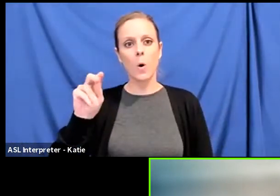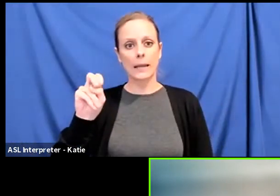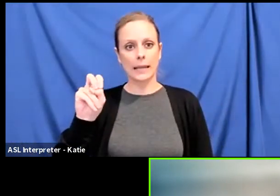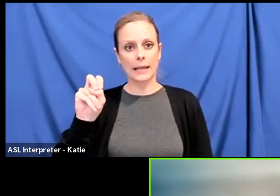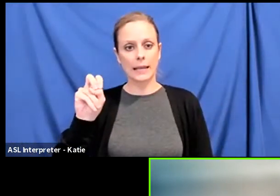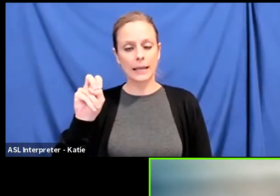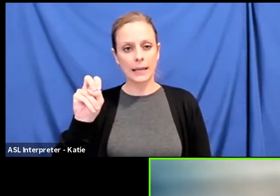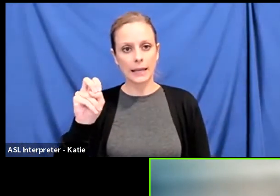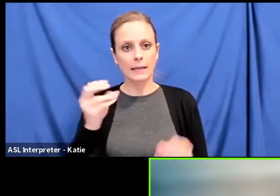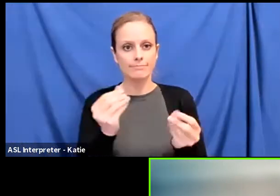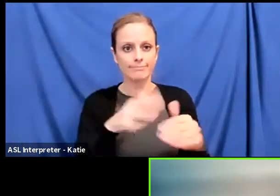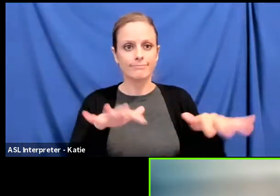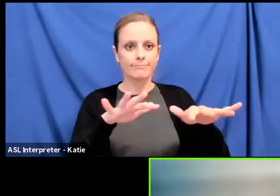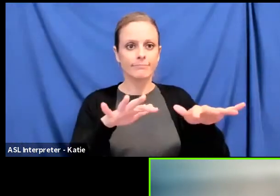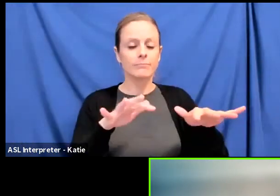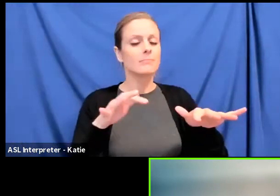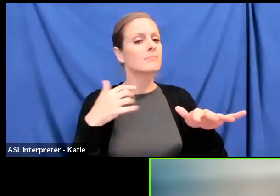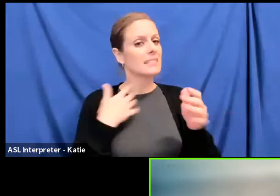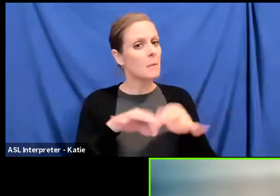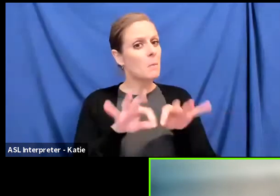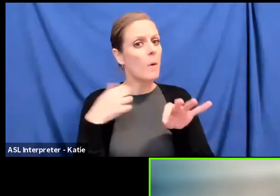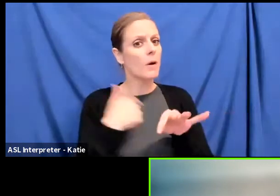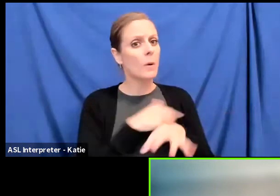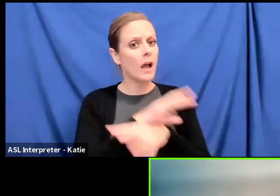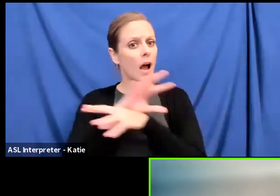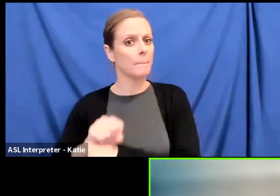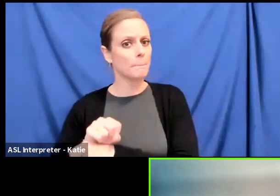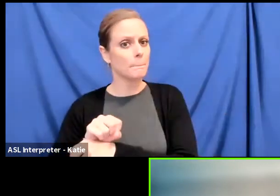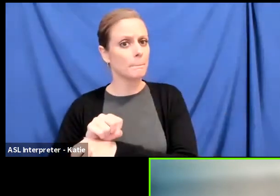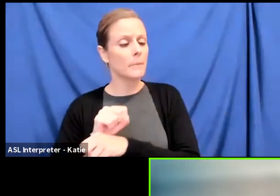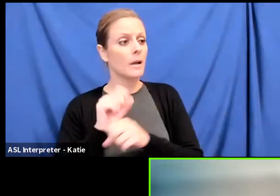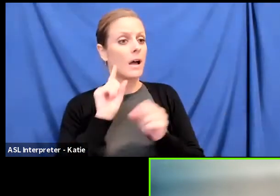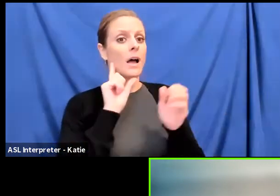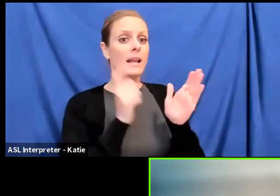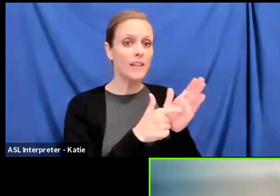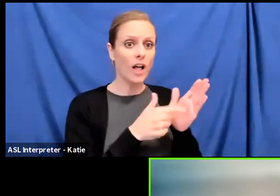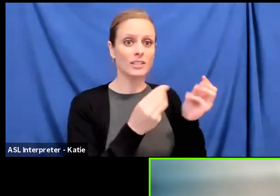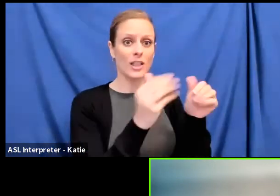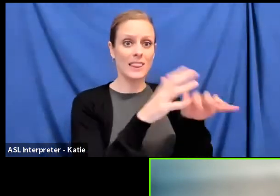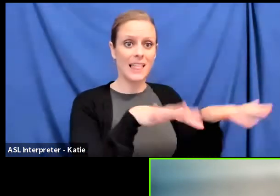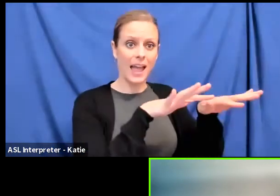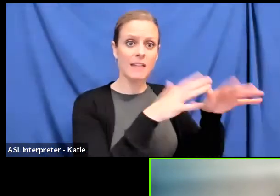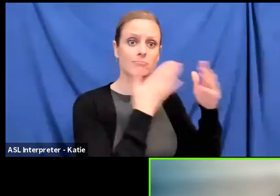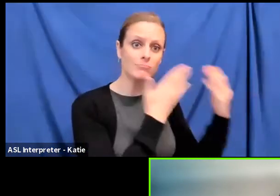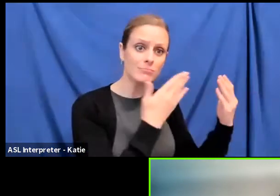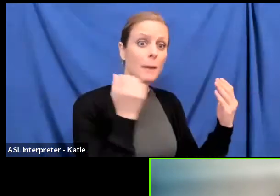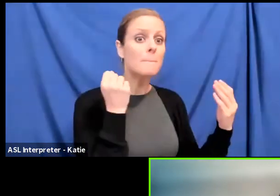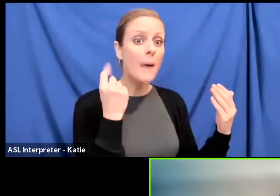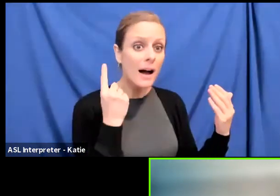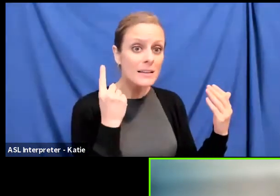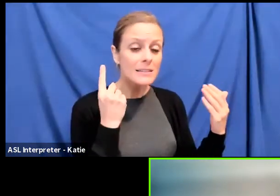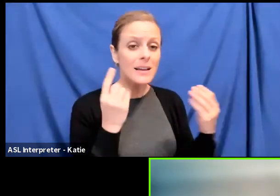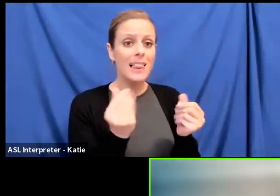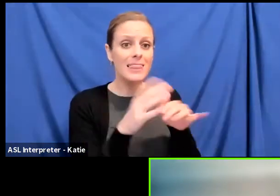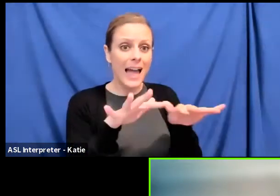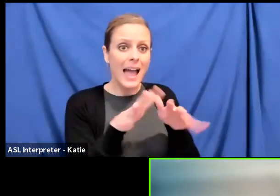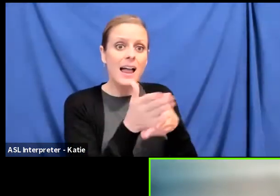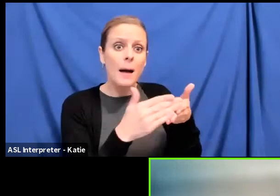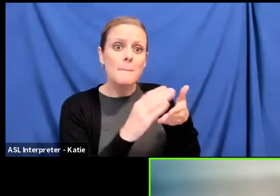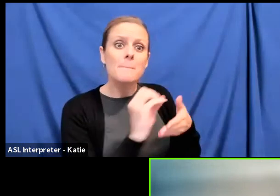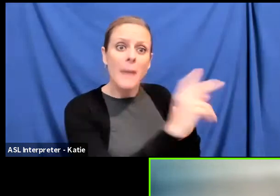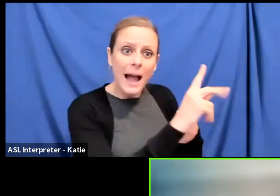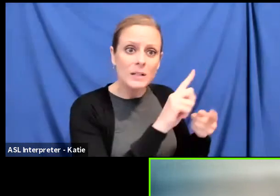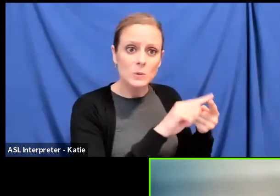doing a land acknowledgement, but begin the process of returning land back to Indigenous people. So we need to